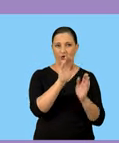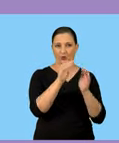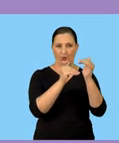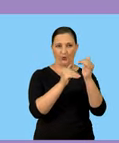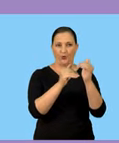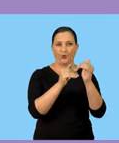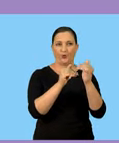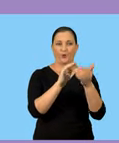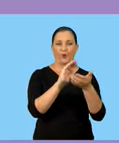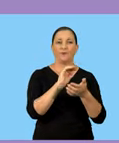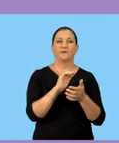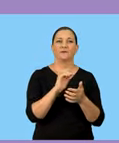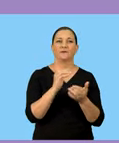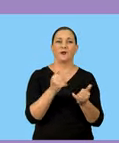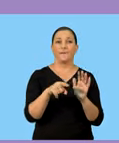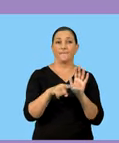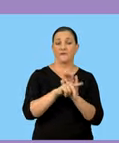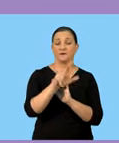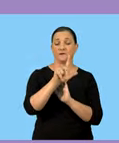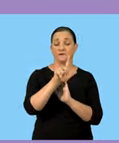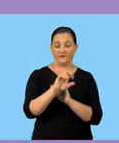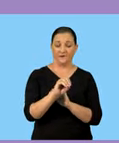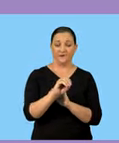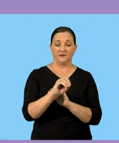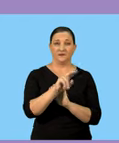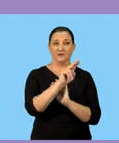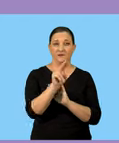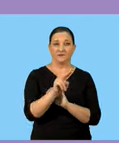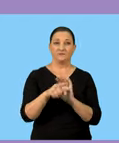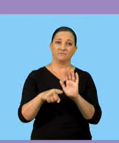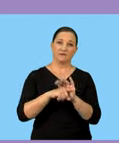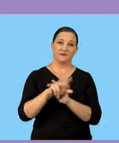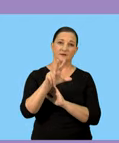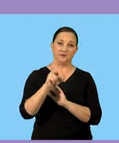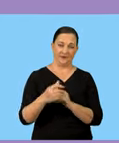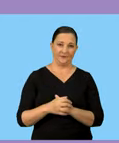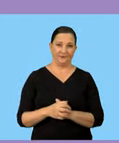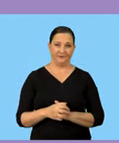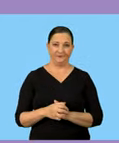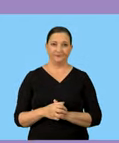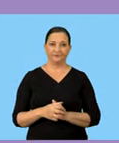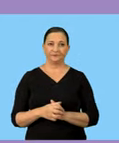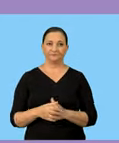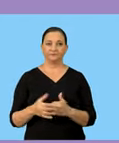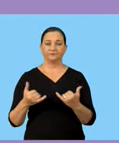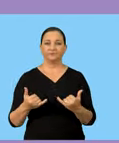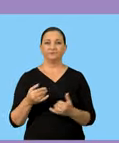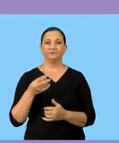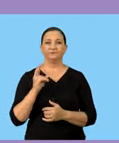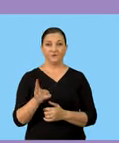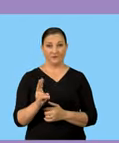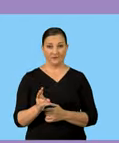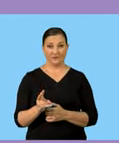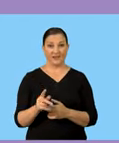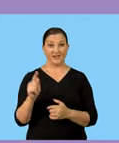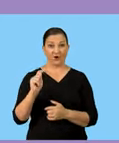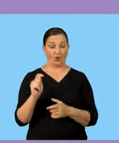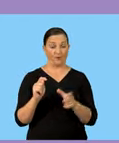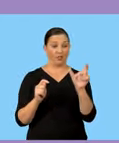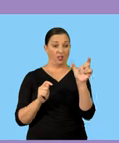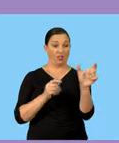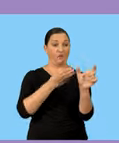120z cubed minus 70z minus 80. Let's look at the next one. Again,